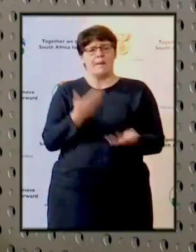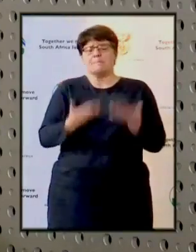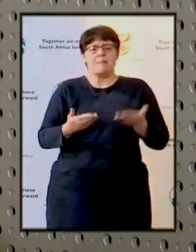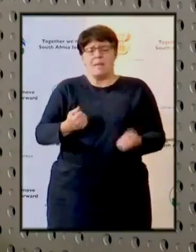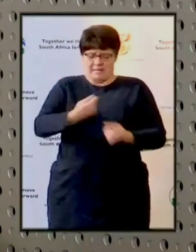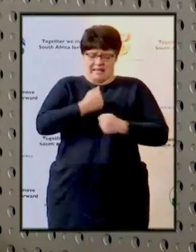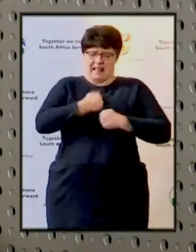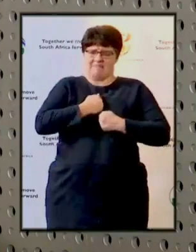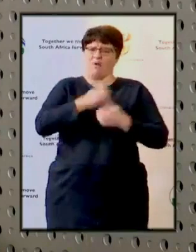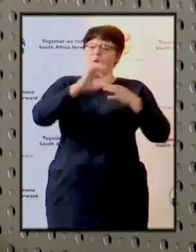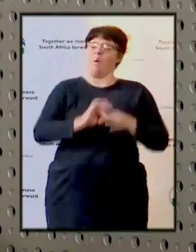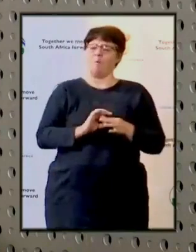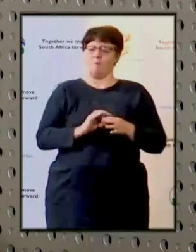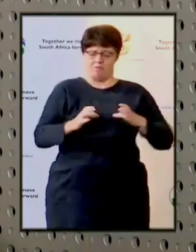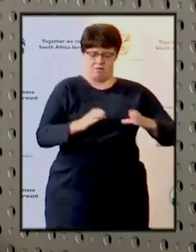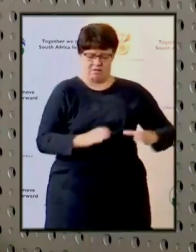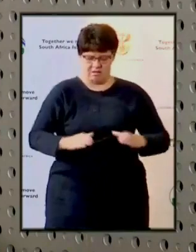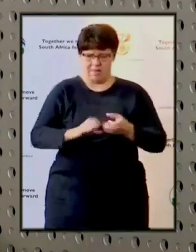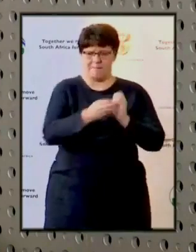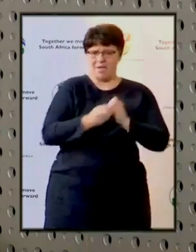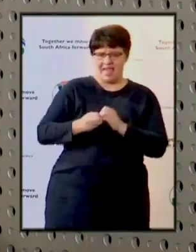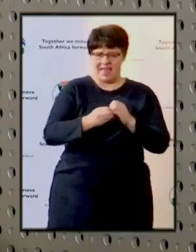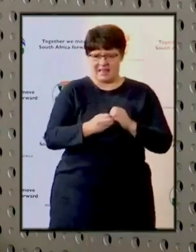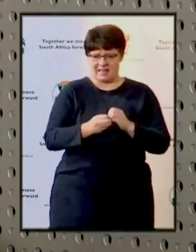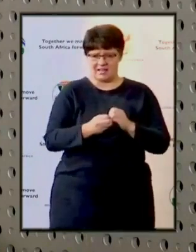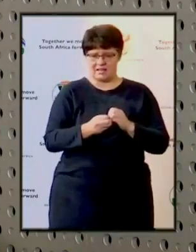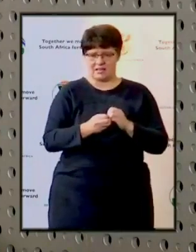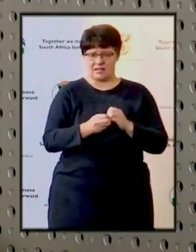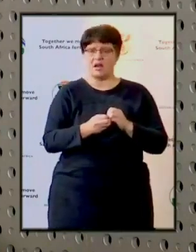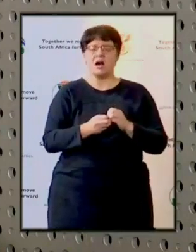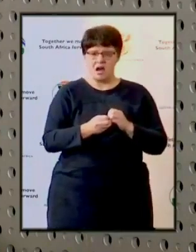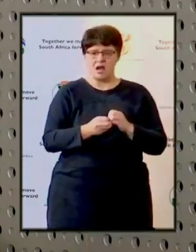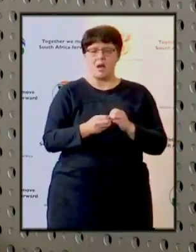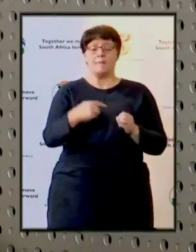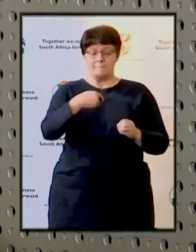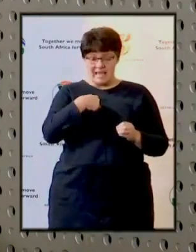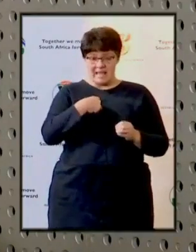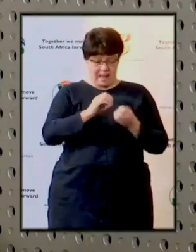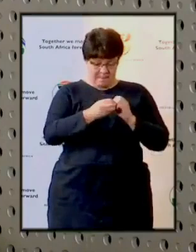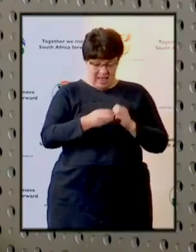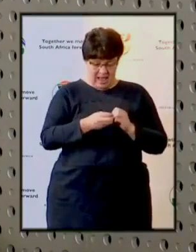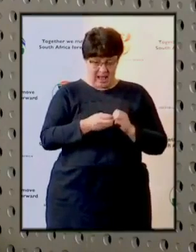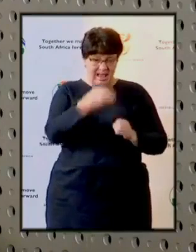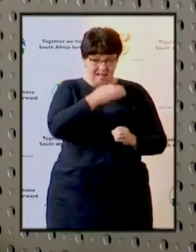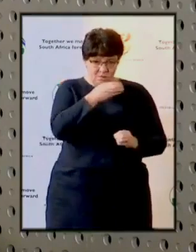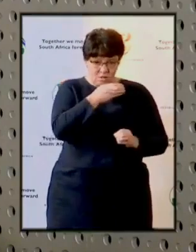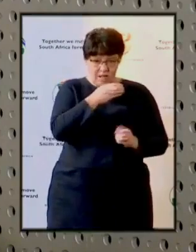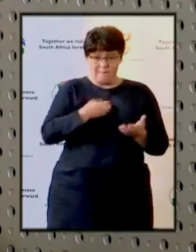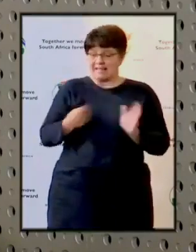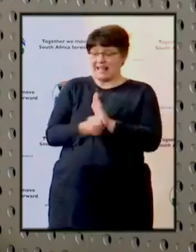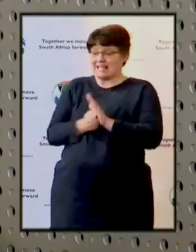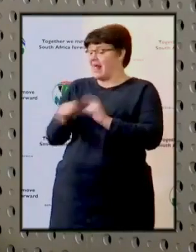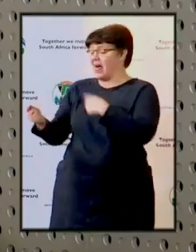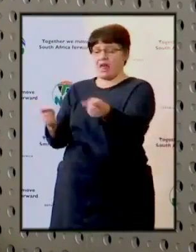own liquor at home, if you start giving it to others, distributing it and selling it, it's also not allowed.